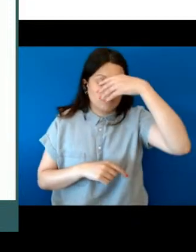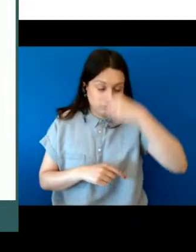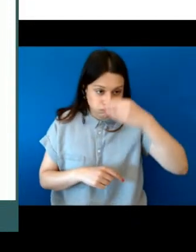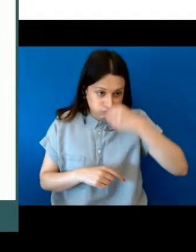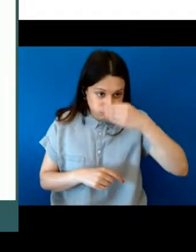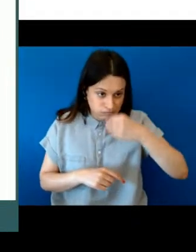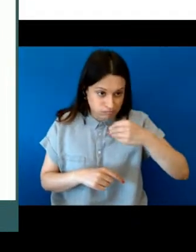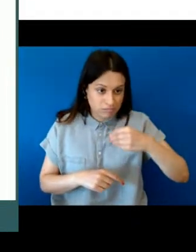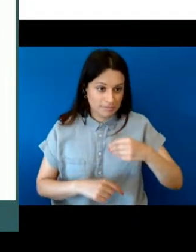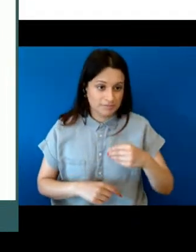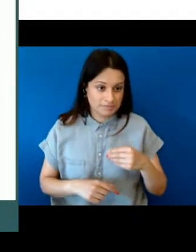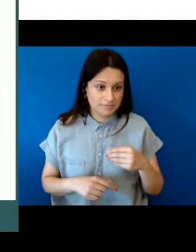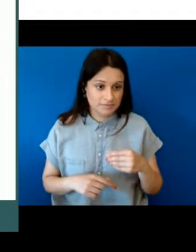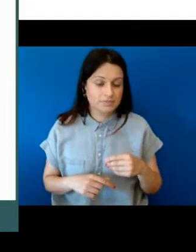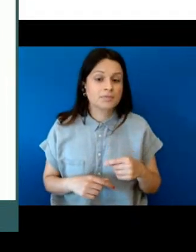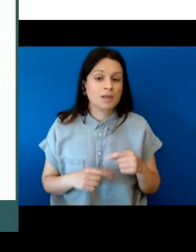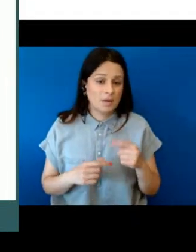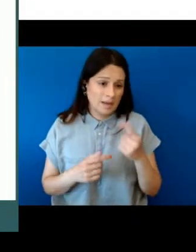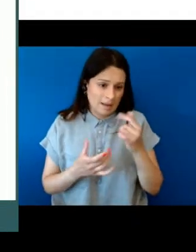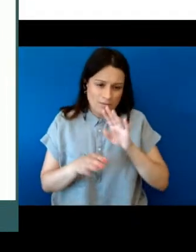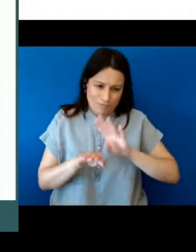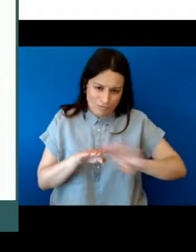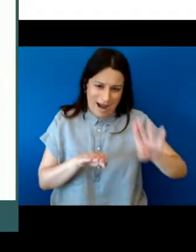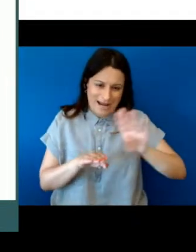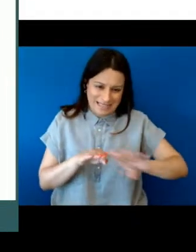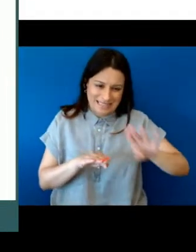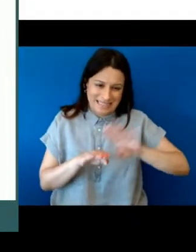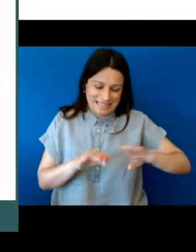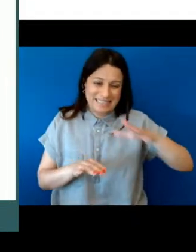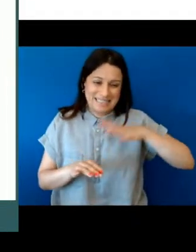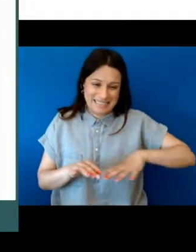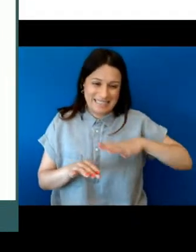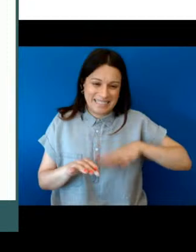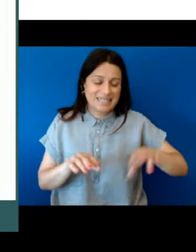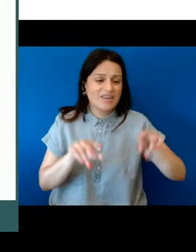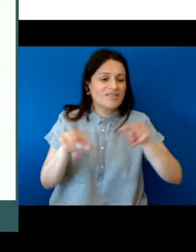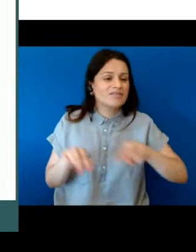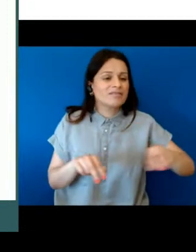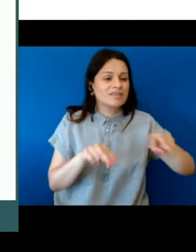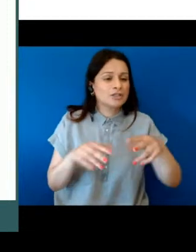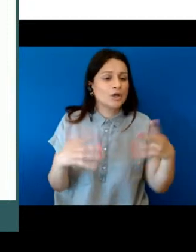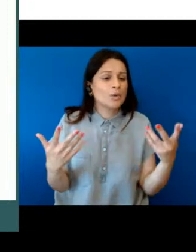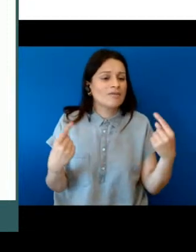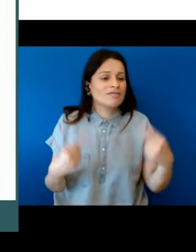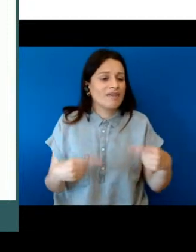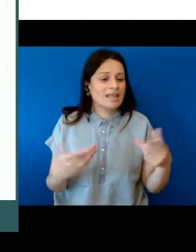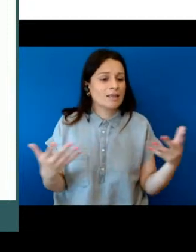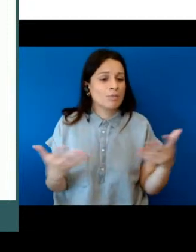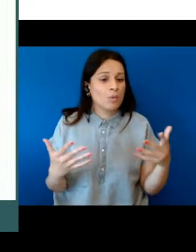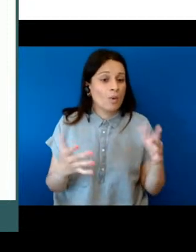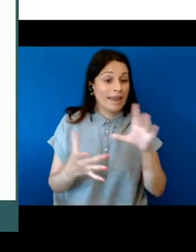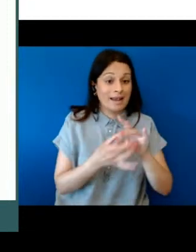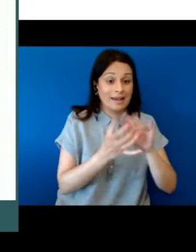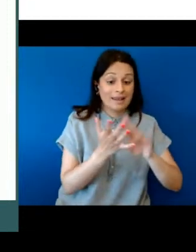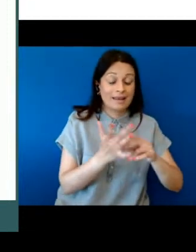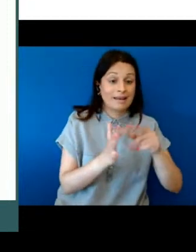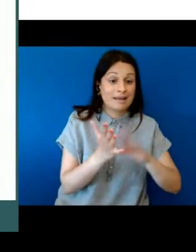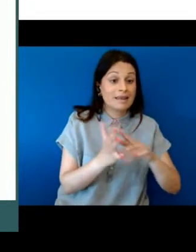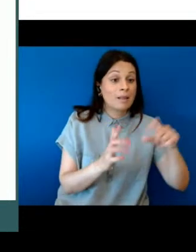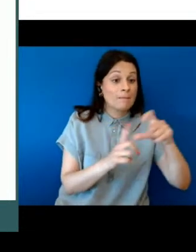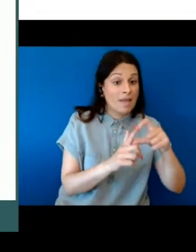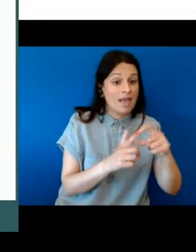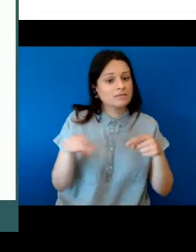So it can take a wee bit of practice, but there are certainly training videos available online, and it should be considered.